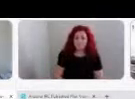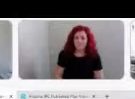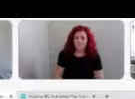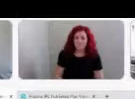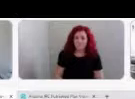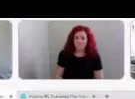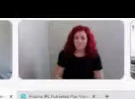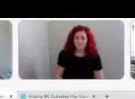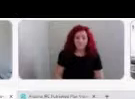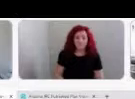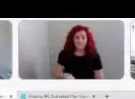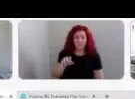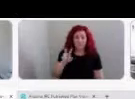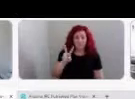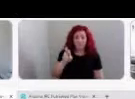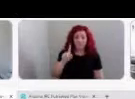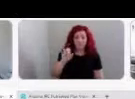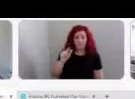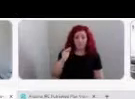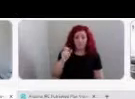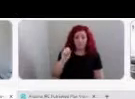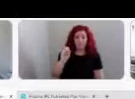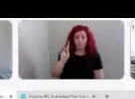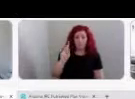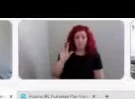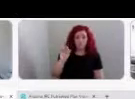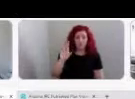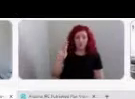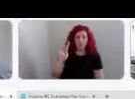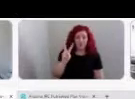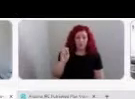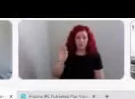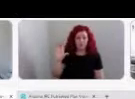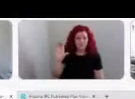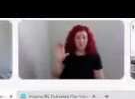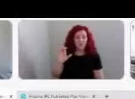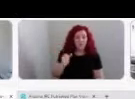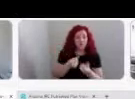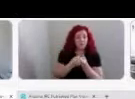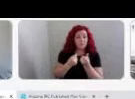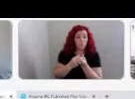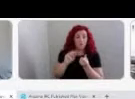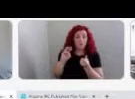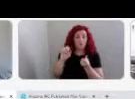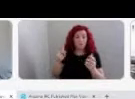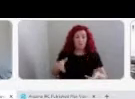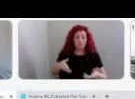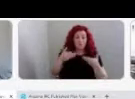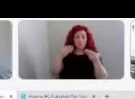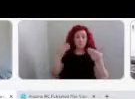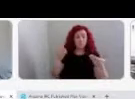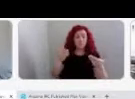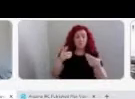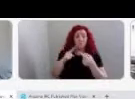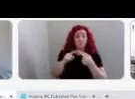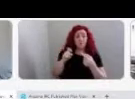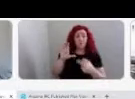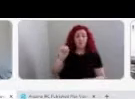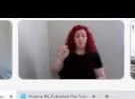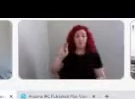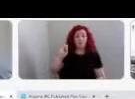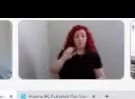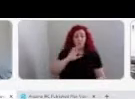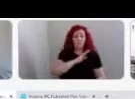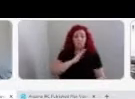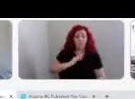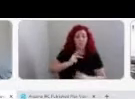known as voc i support the maps proposed by the coconino board of supervisors submitted on october the 26th